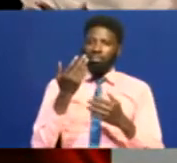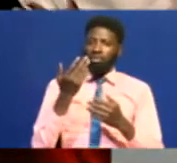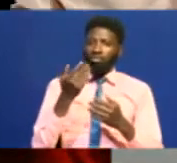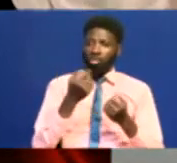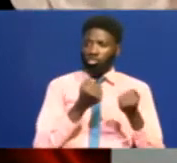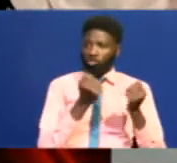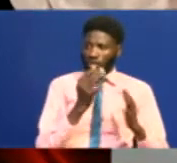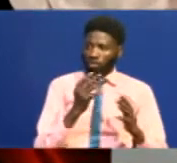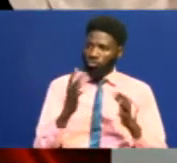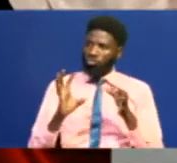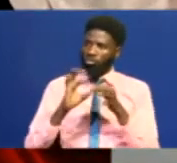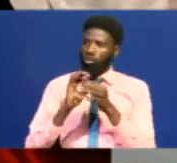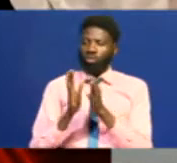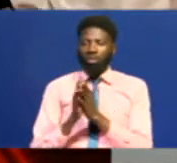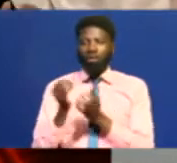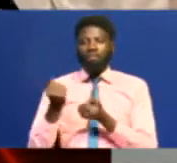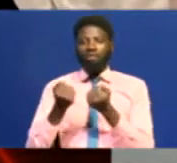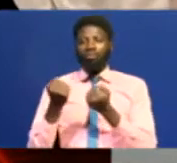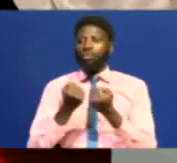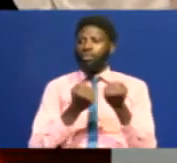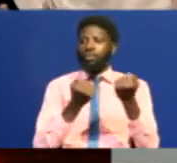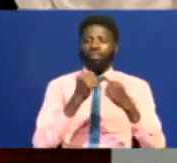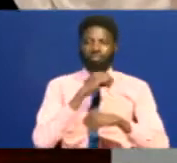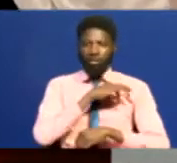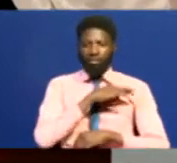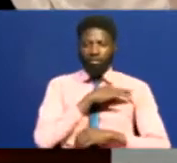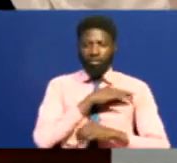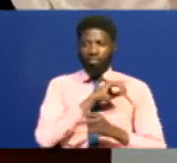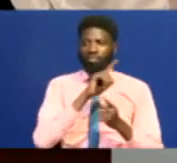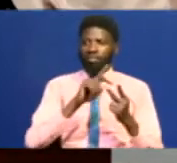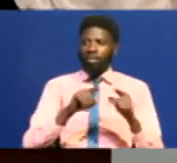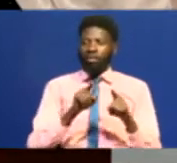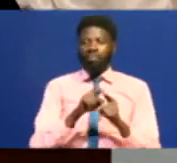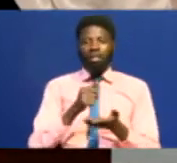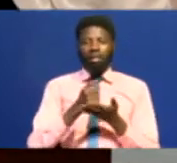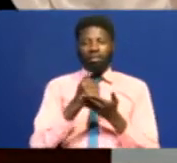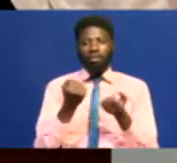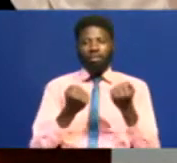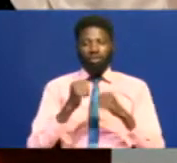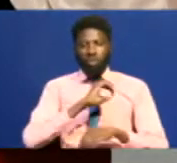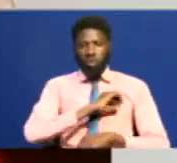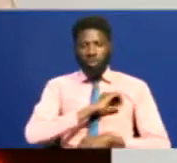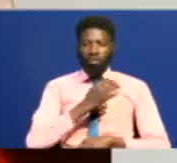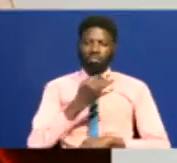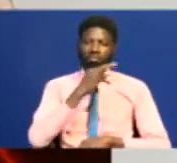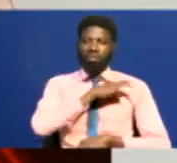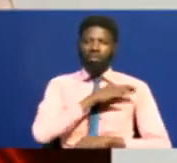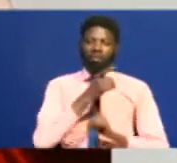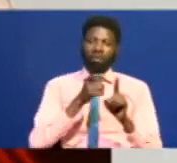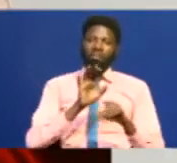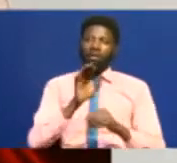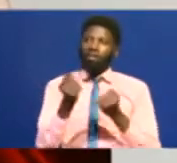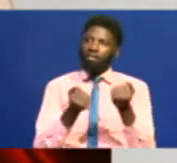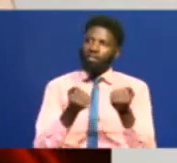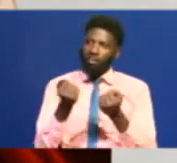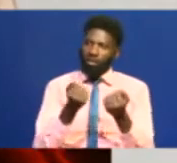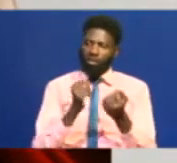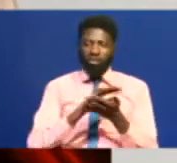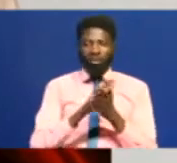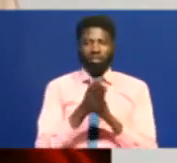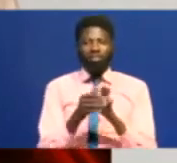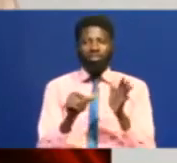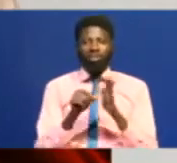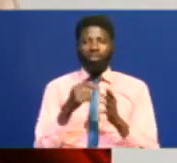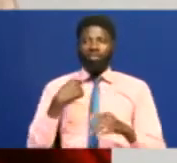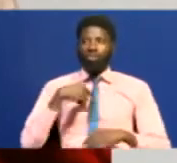can drive and earn a decent income. While on the other hand, we enable the vehicle owners to make an extra income out of their vehicles hassle-free. Okay. So we're